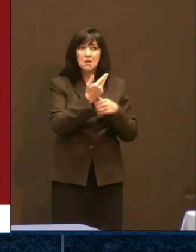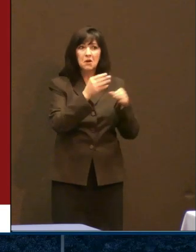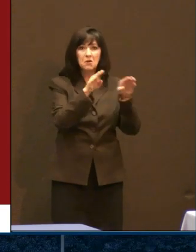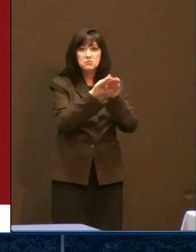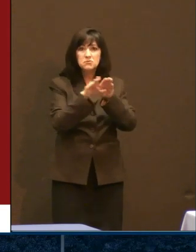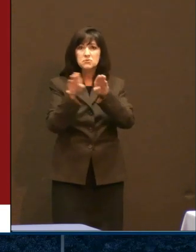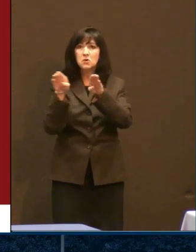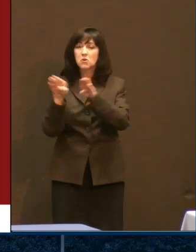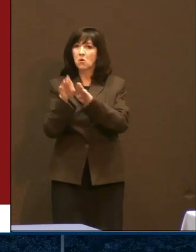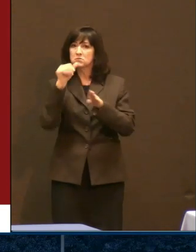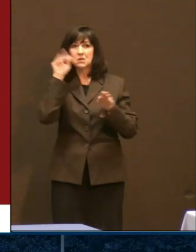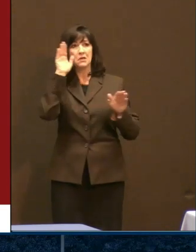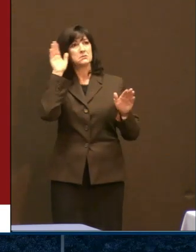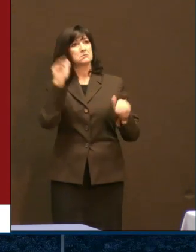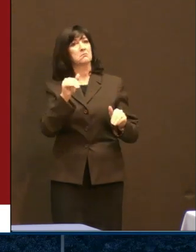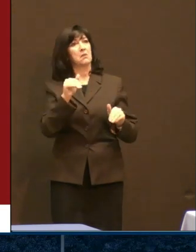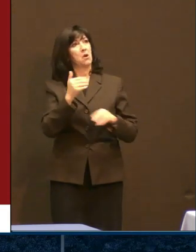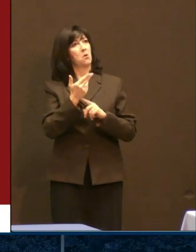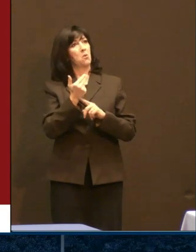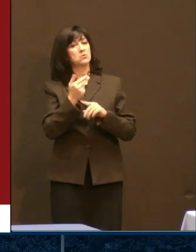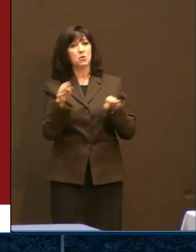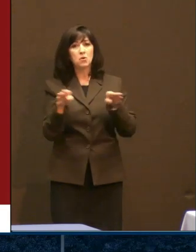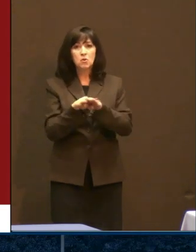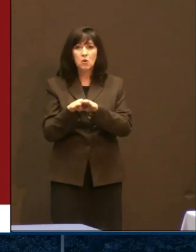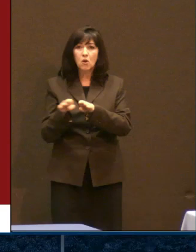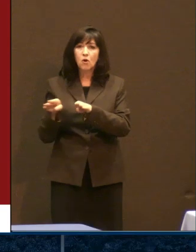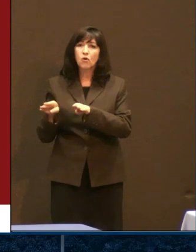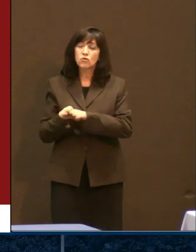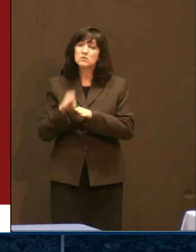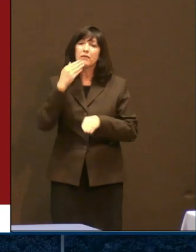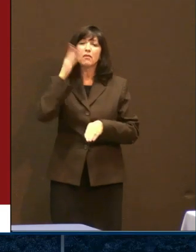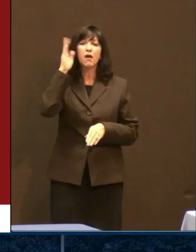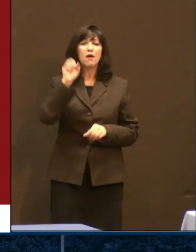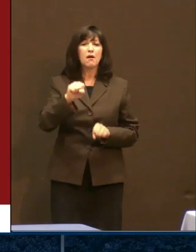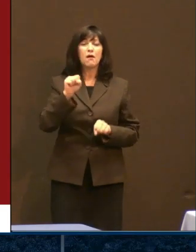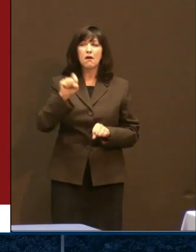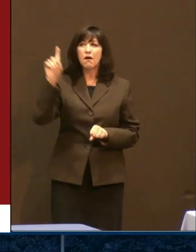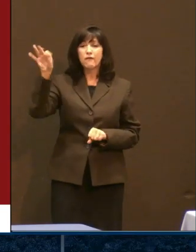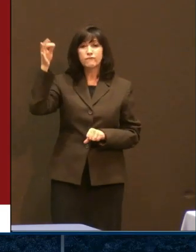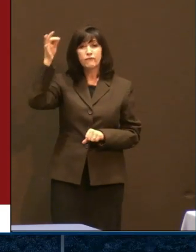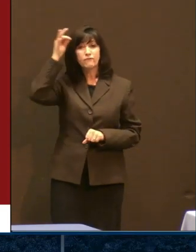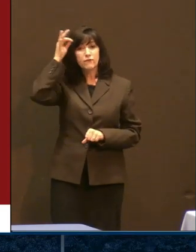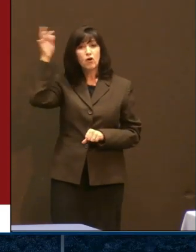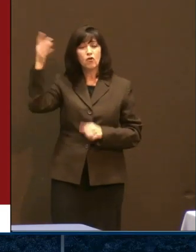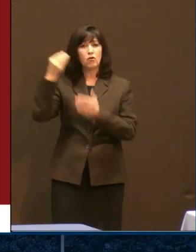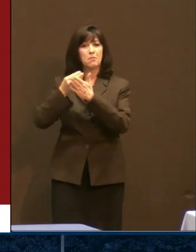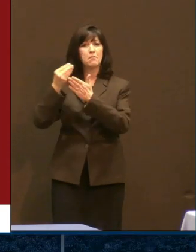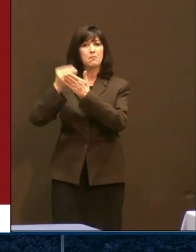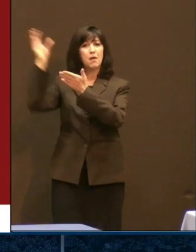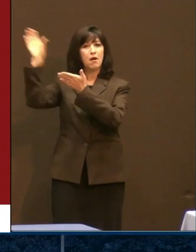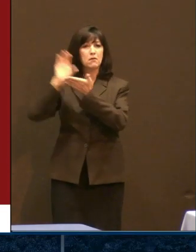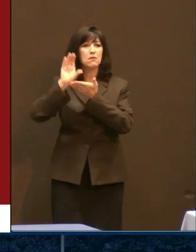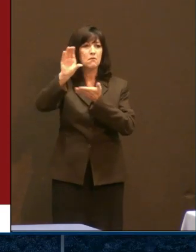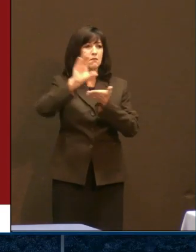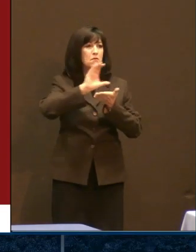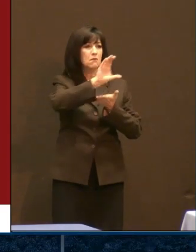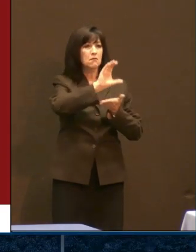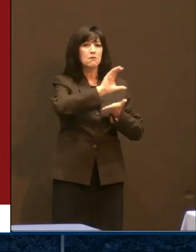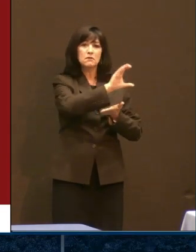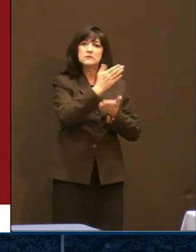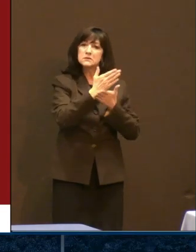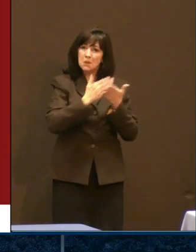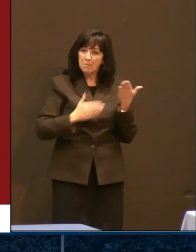have resources provided through the federal stimulus packages, with another one just recently approved that will